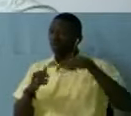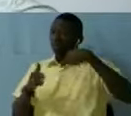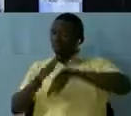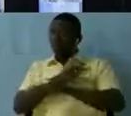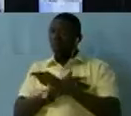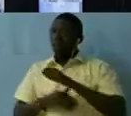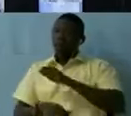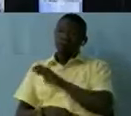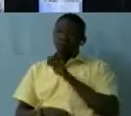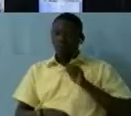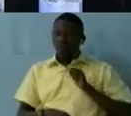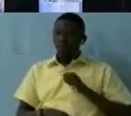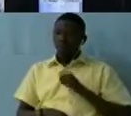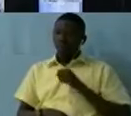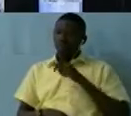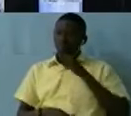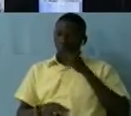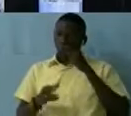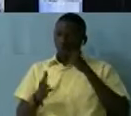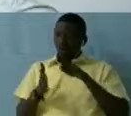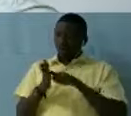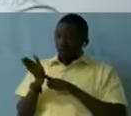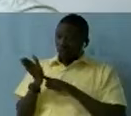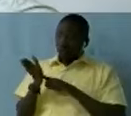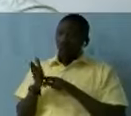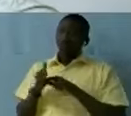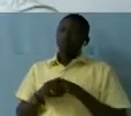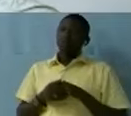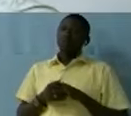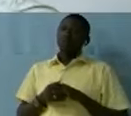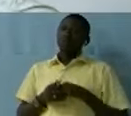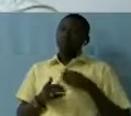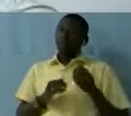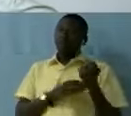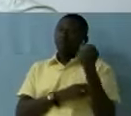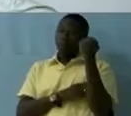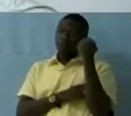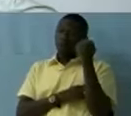rules the power of the commission to grant